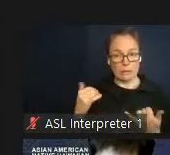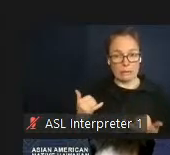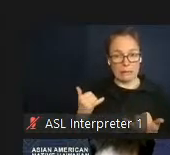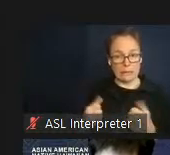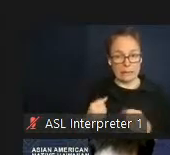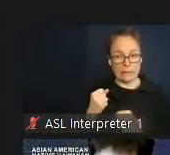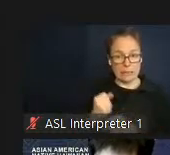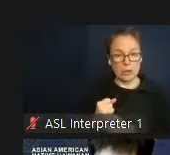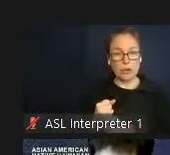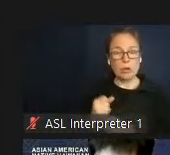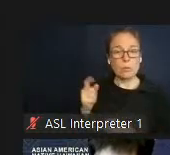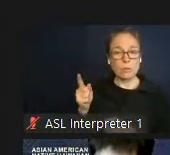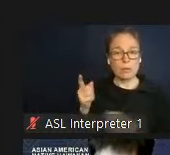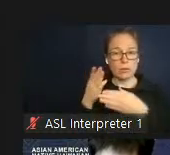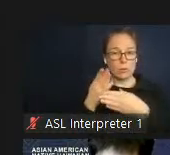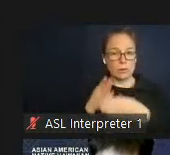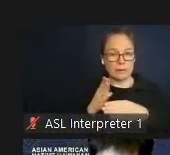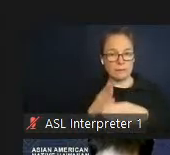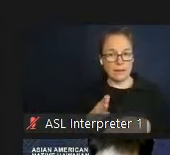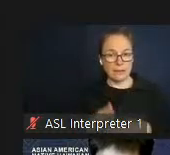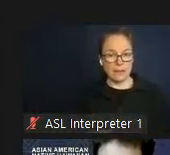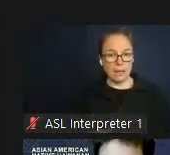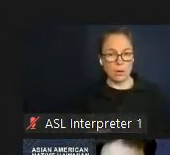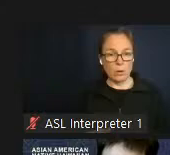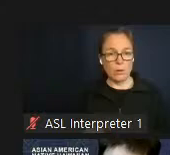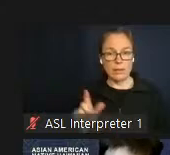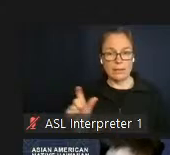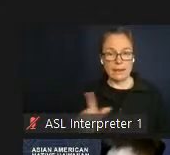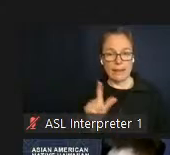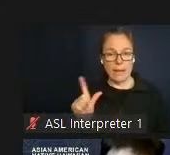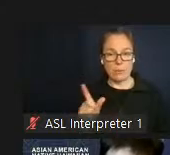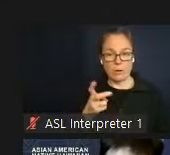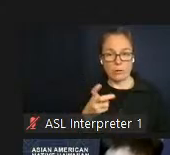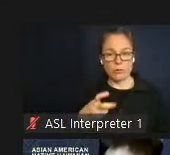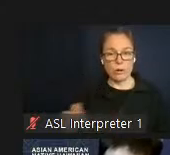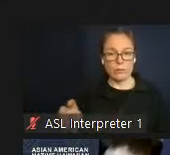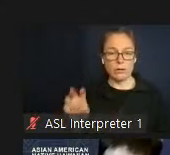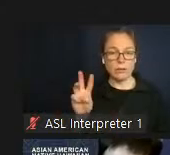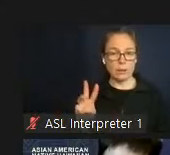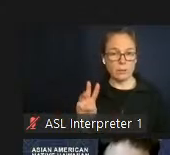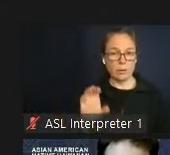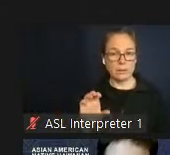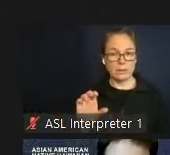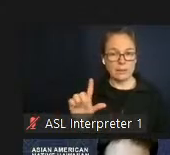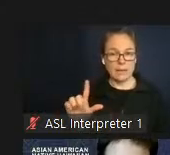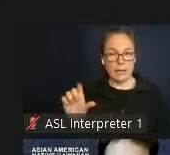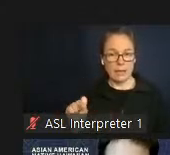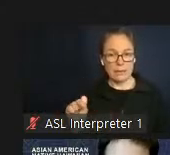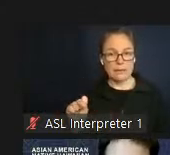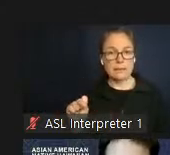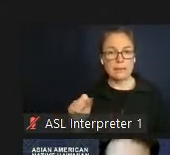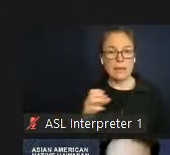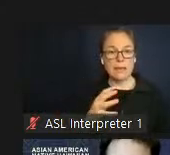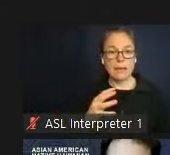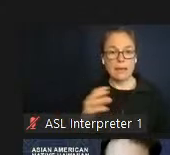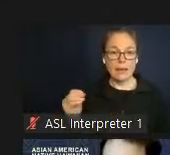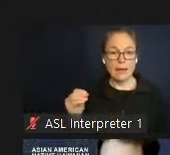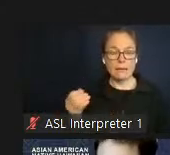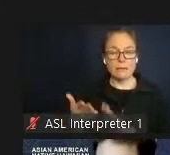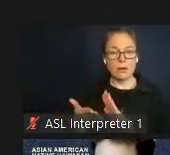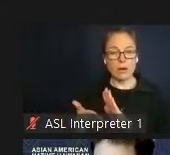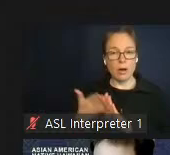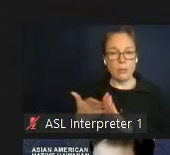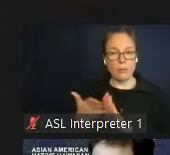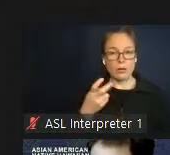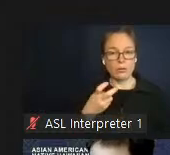broken out the library transfer, the WCCLS, as well as the operating transfer